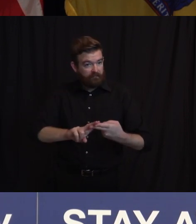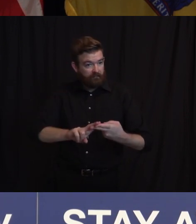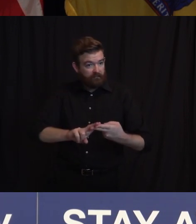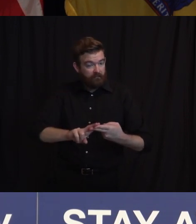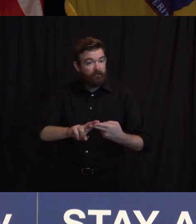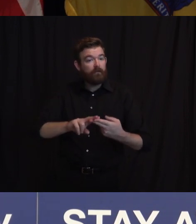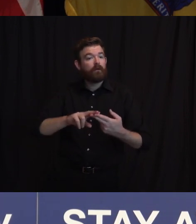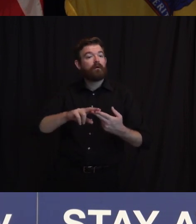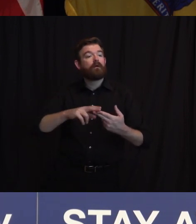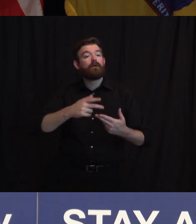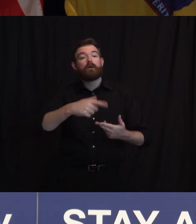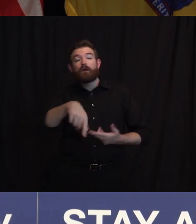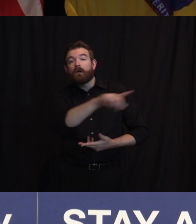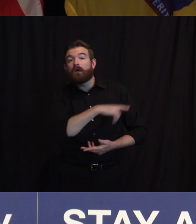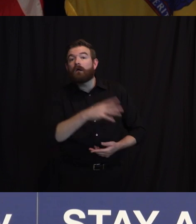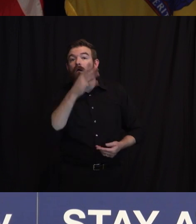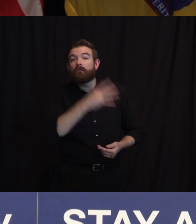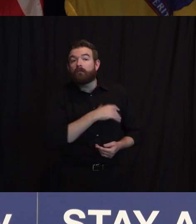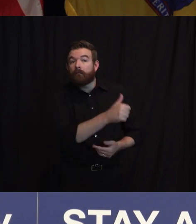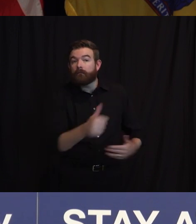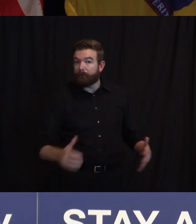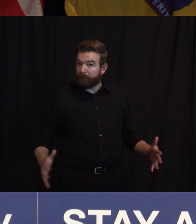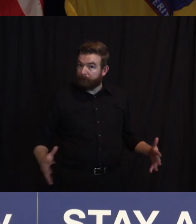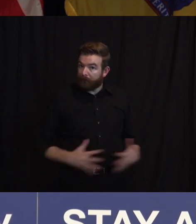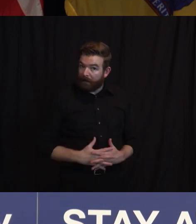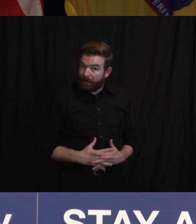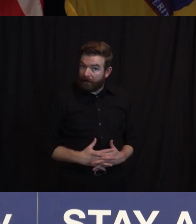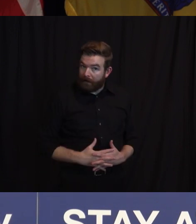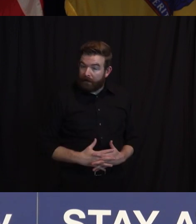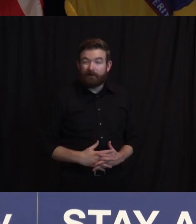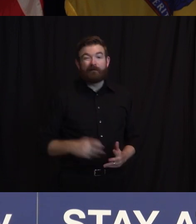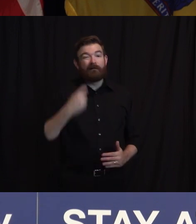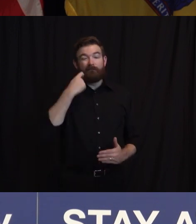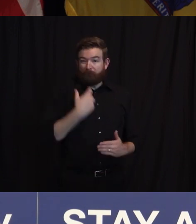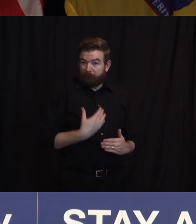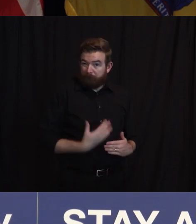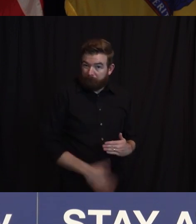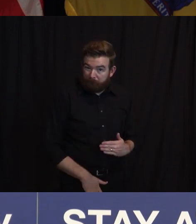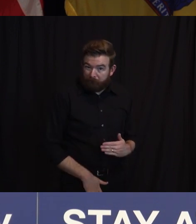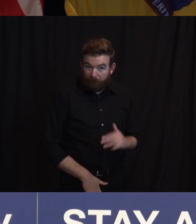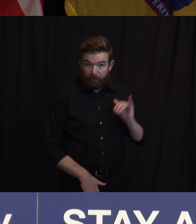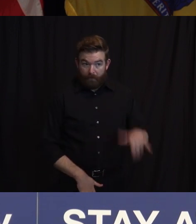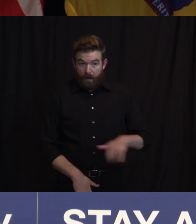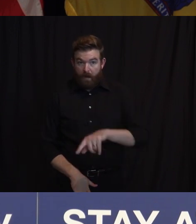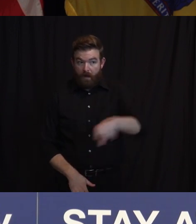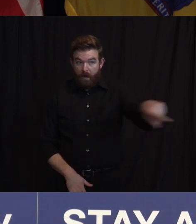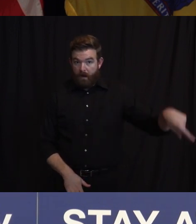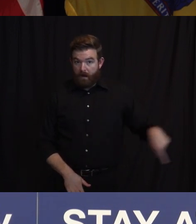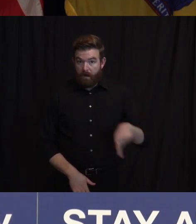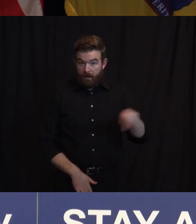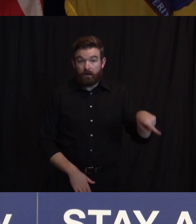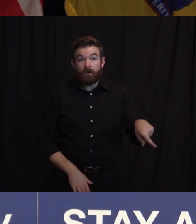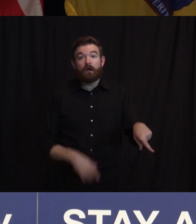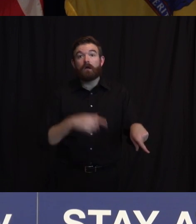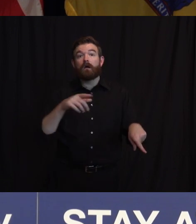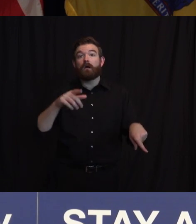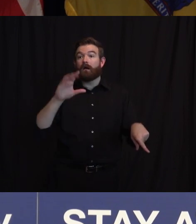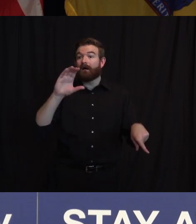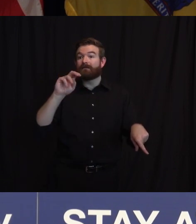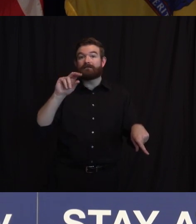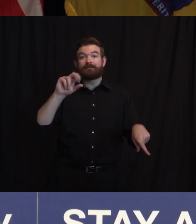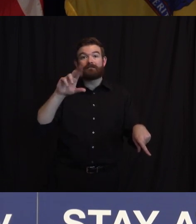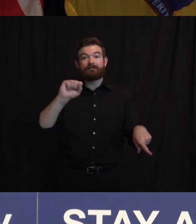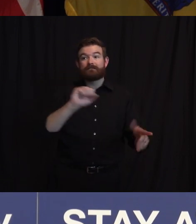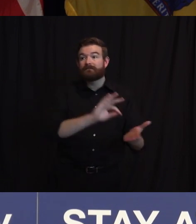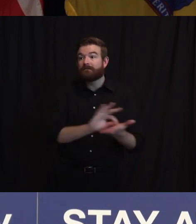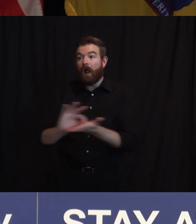and children younger than 5 years of age, is impacted by the census. And census data also affects